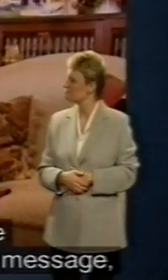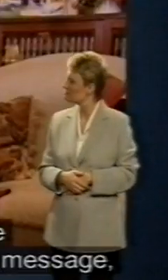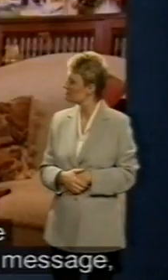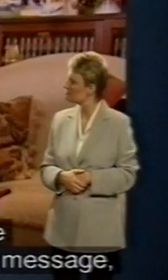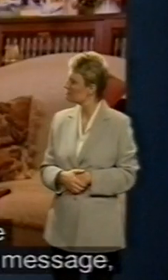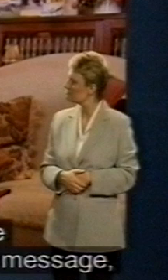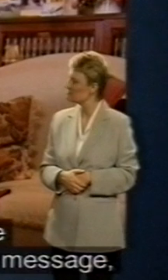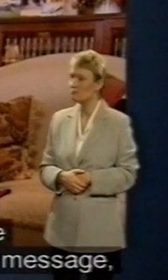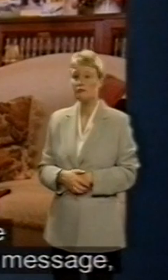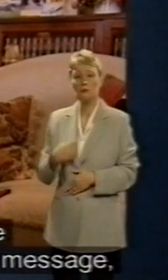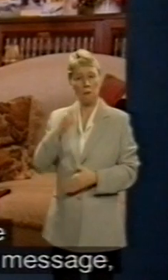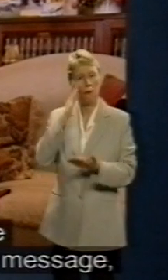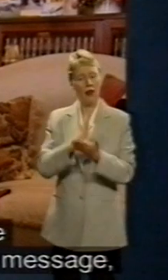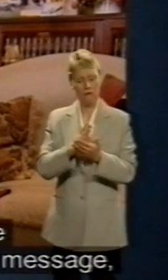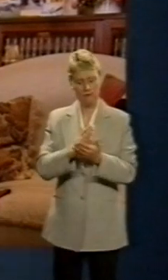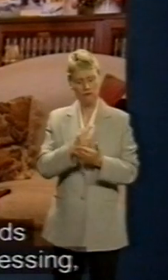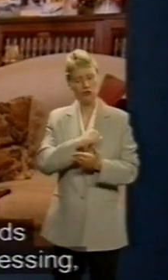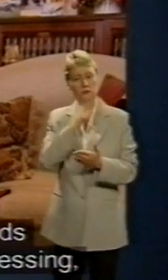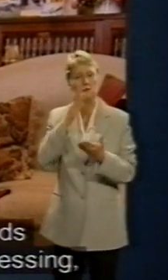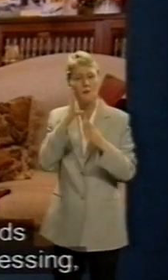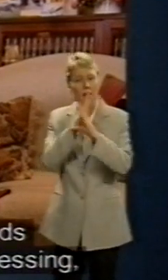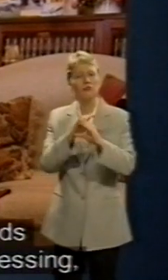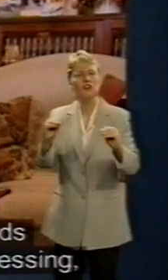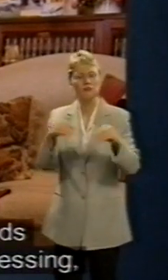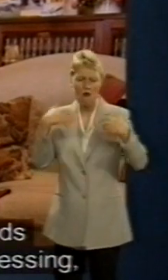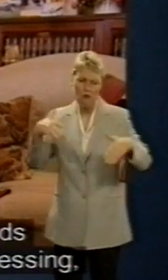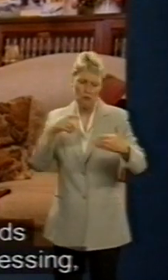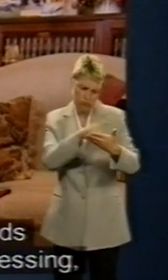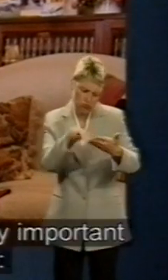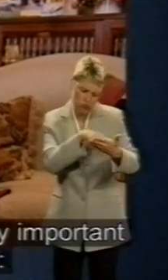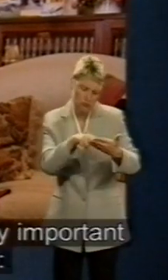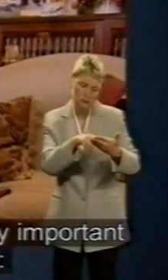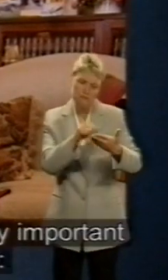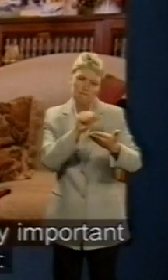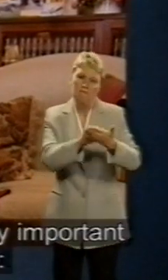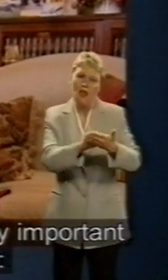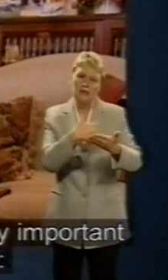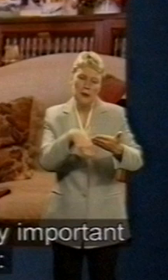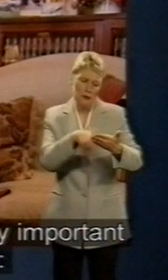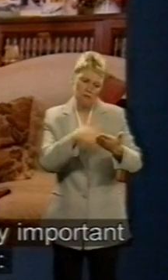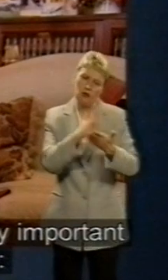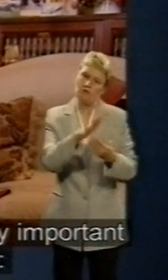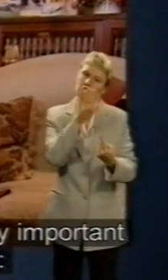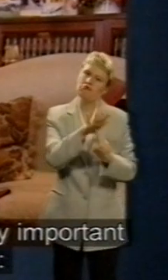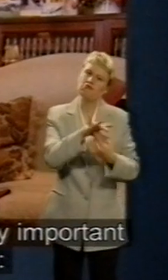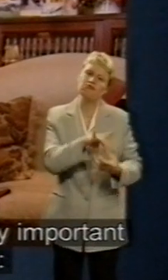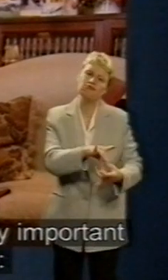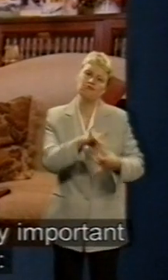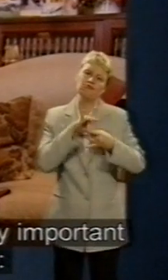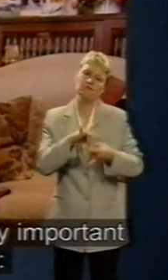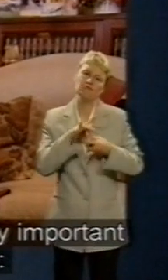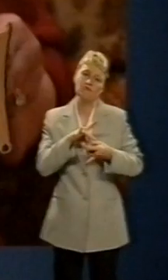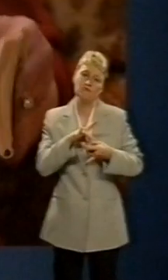I believe that the Christian message, in the words of a familiar blessing, remain profoundly important to us